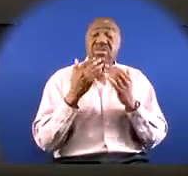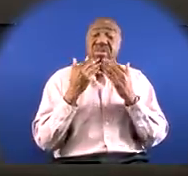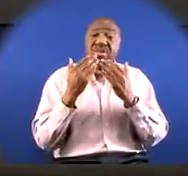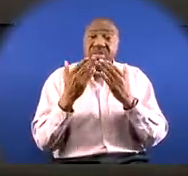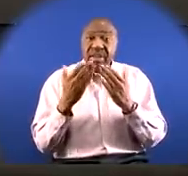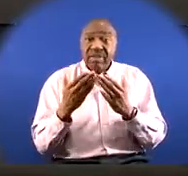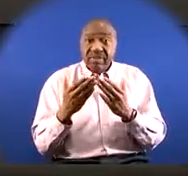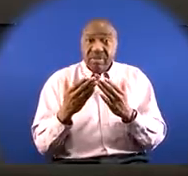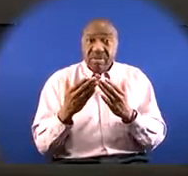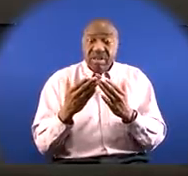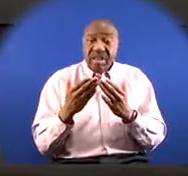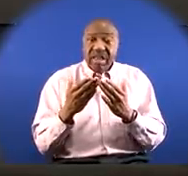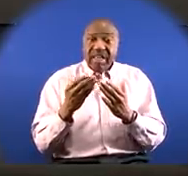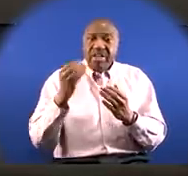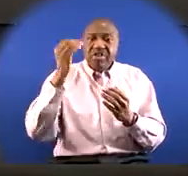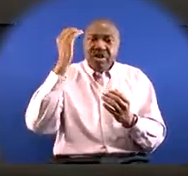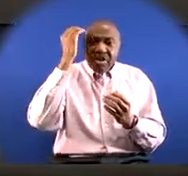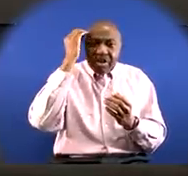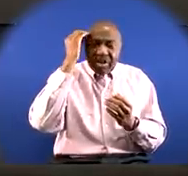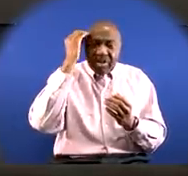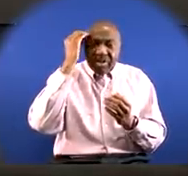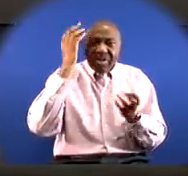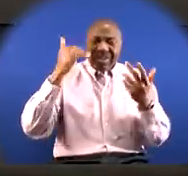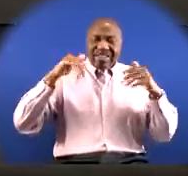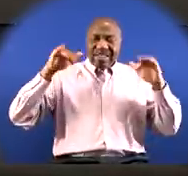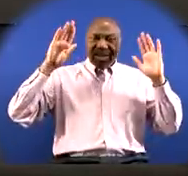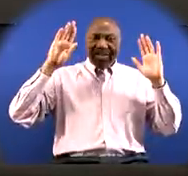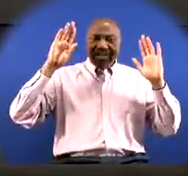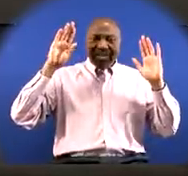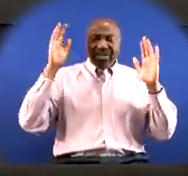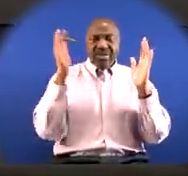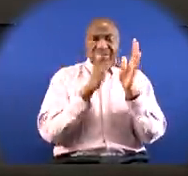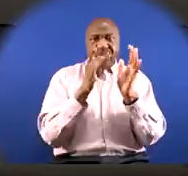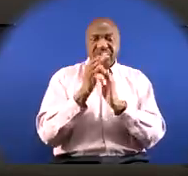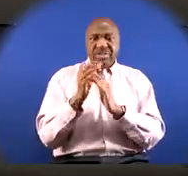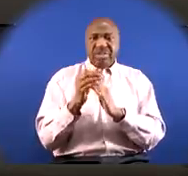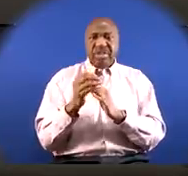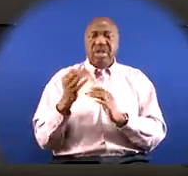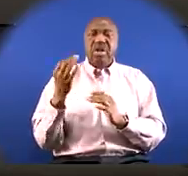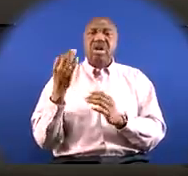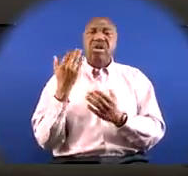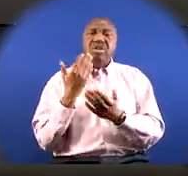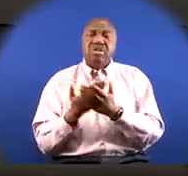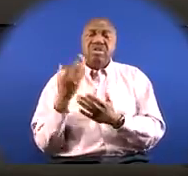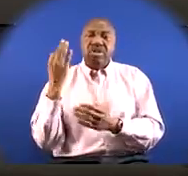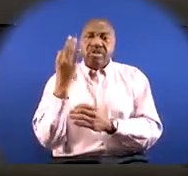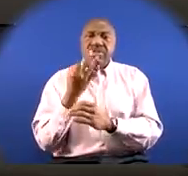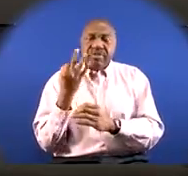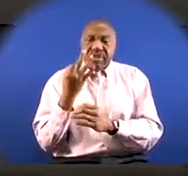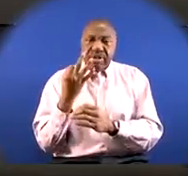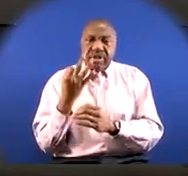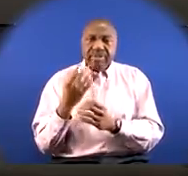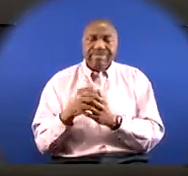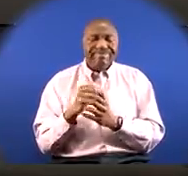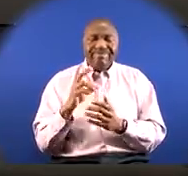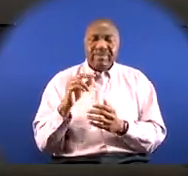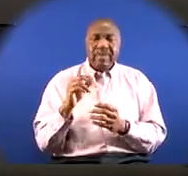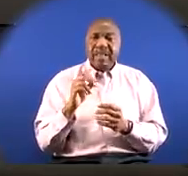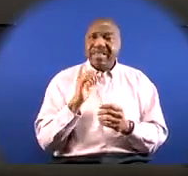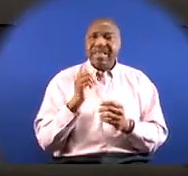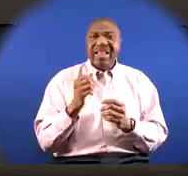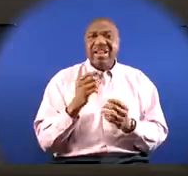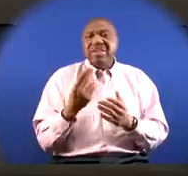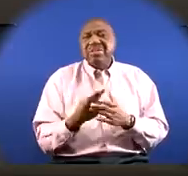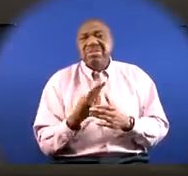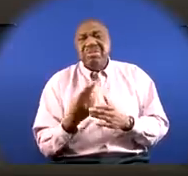Jesus gave on Good Friday afternoon. So it's not just the normal gift. This is a gift that says, Lord, I thank